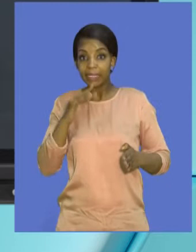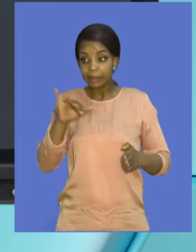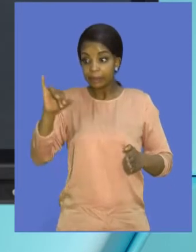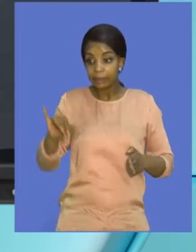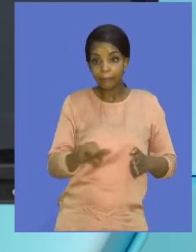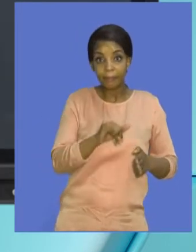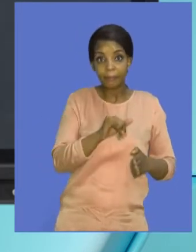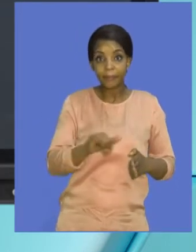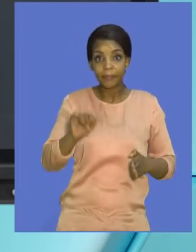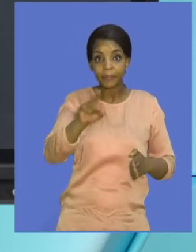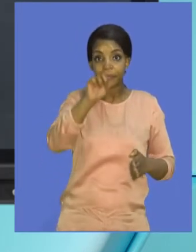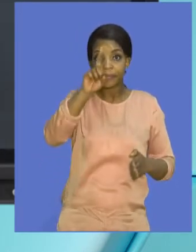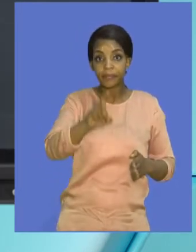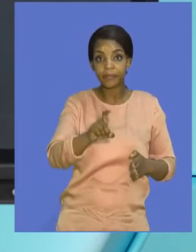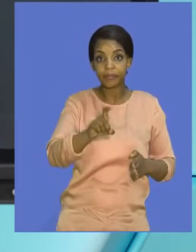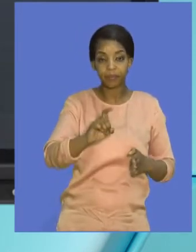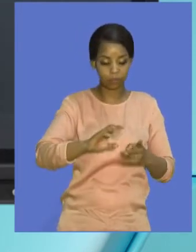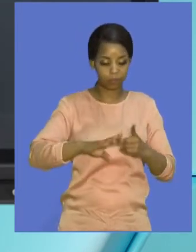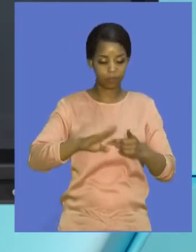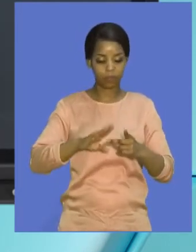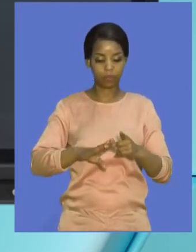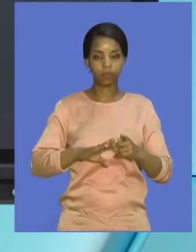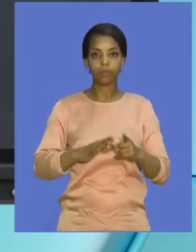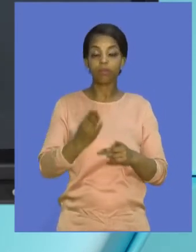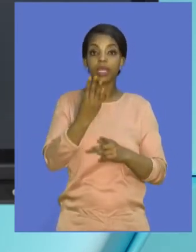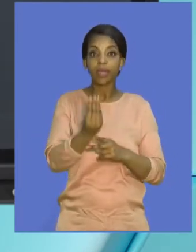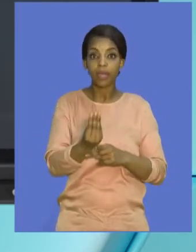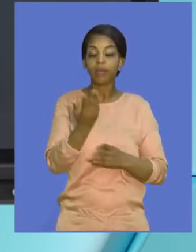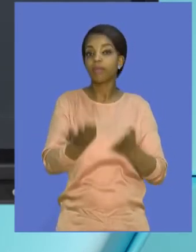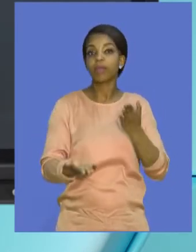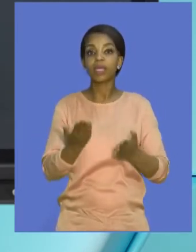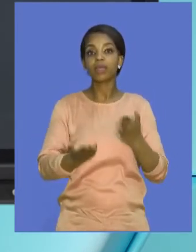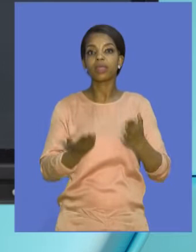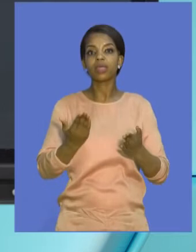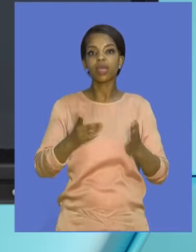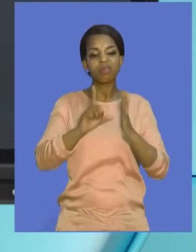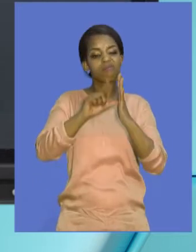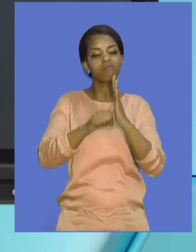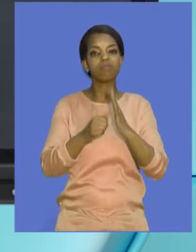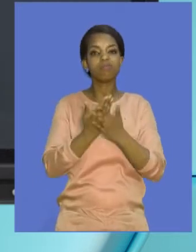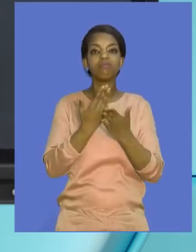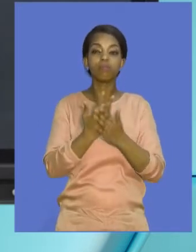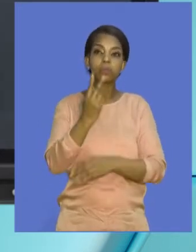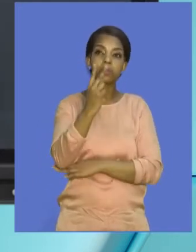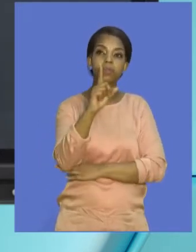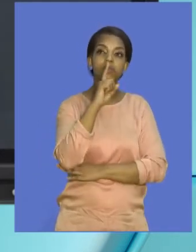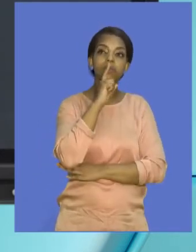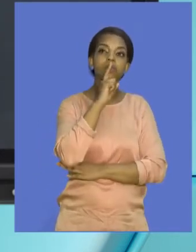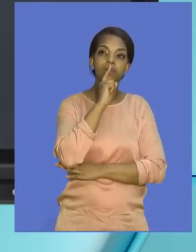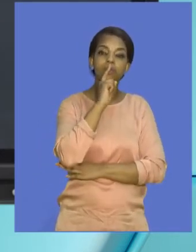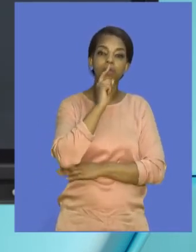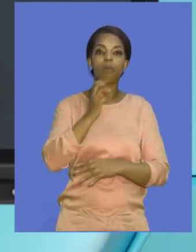can look at? Is there maybe an exponential pattern that we can look at? Or is there just a random pattern that we can